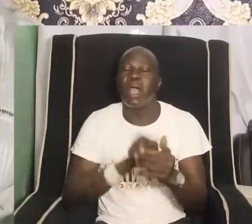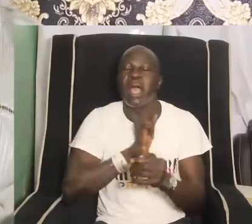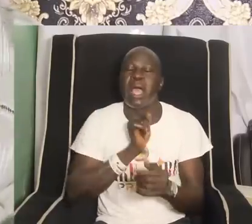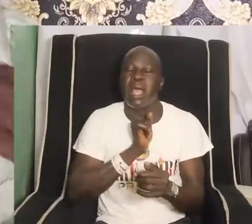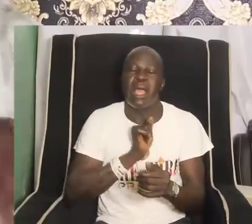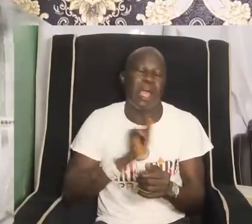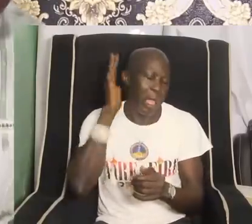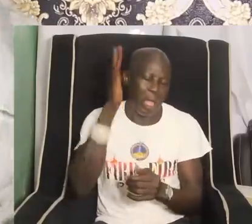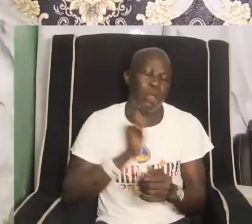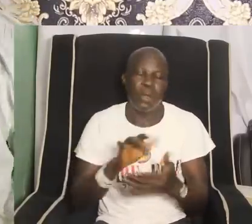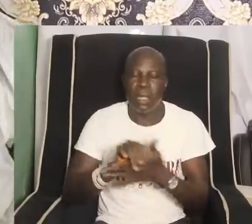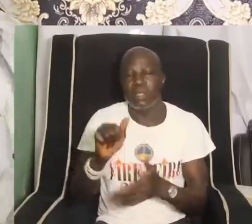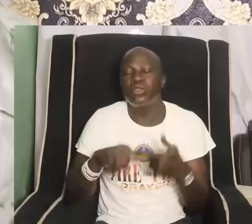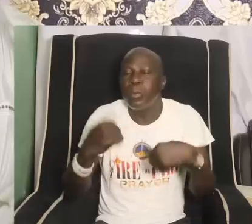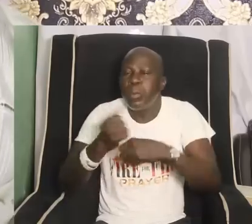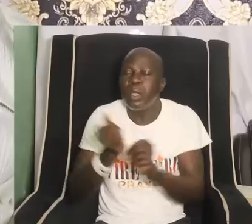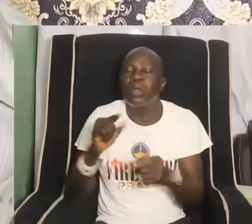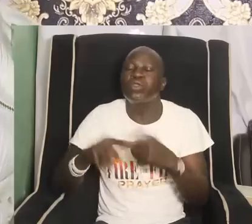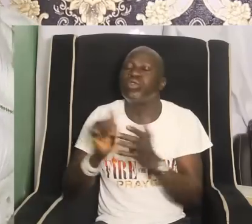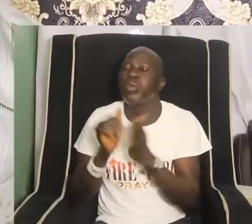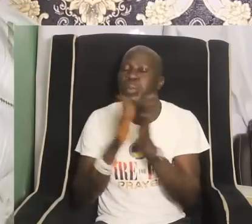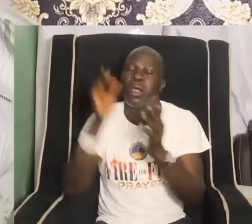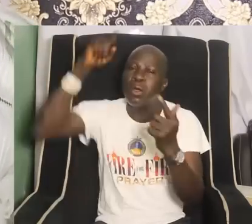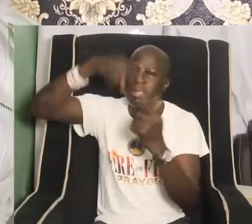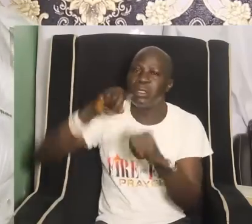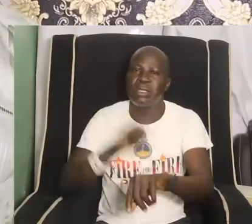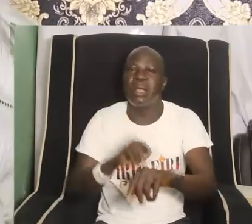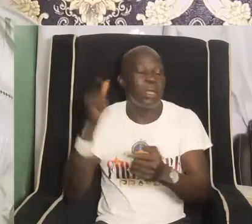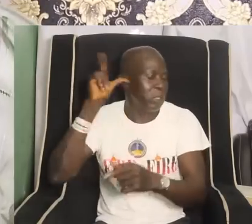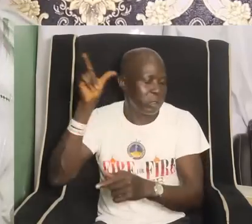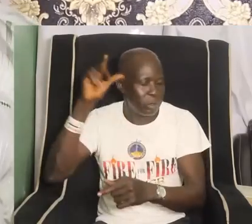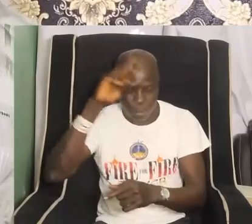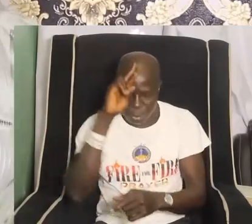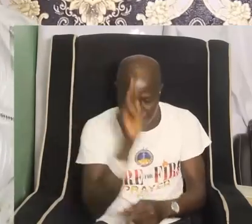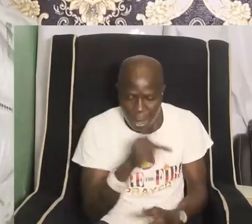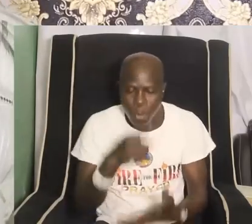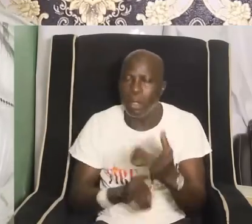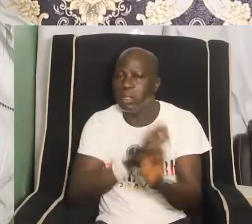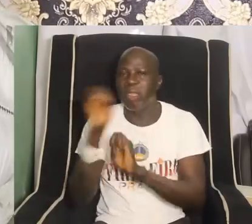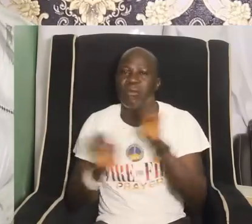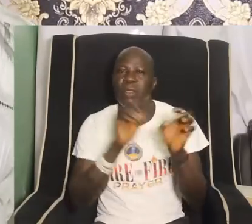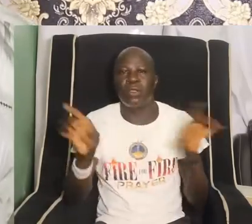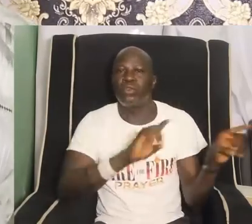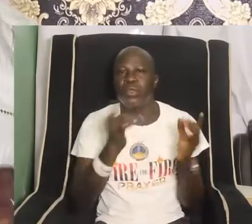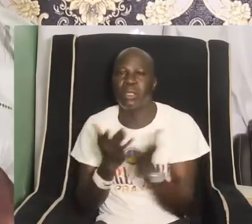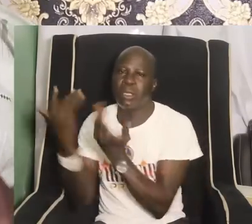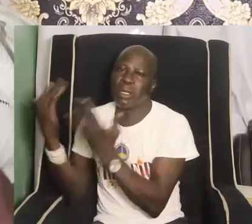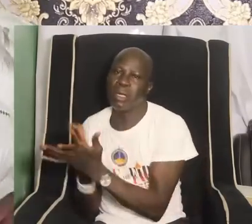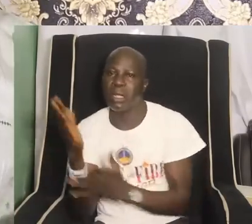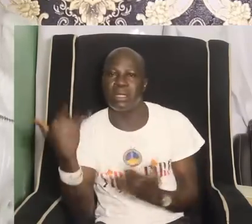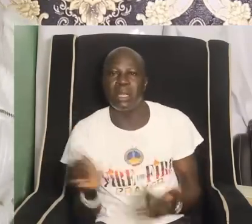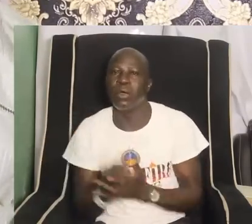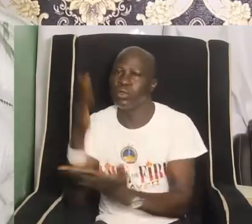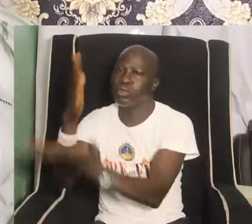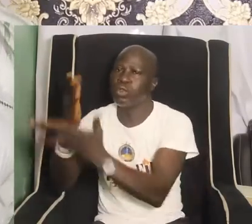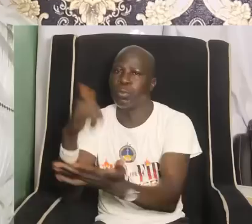me katete gbadura yen. I would like us to pray the prayer on time. Ogbo mi sir. Listen to me sir. Whatever you are doing right now. Mo fe ko